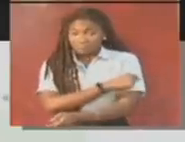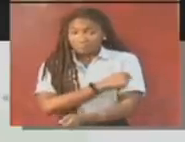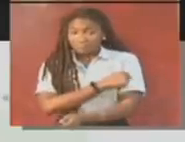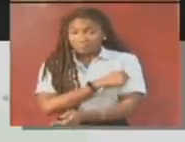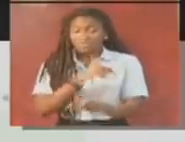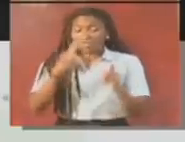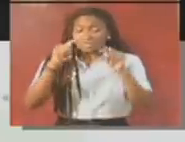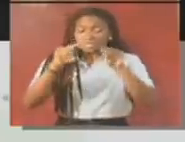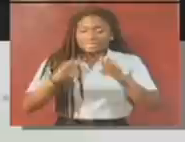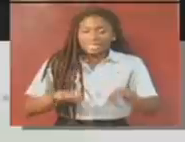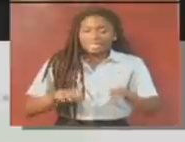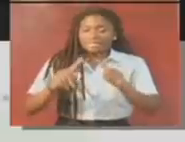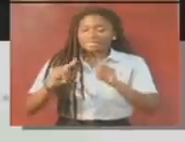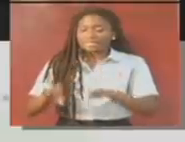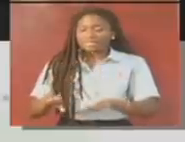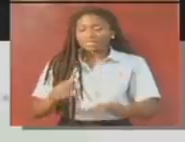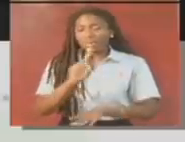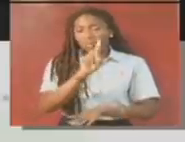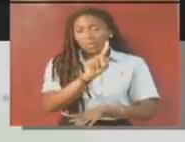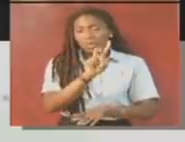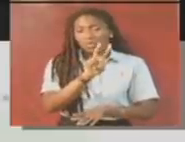tested